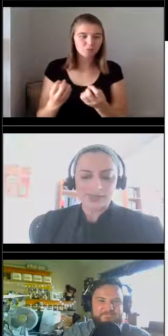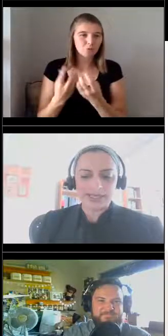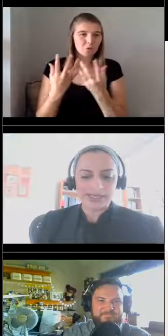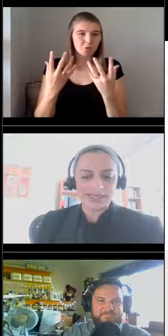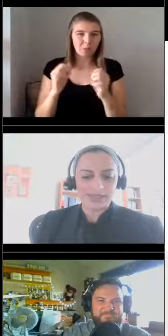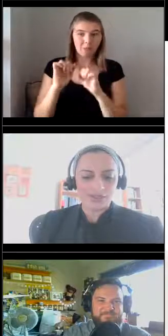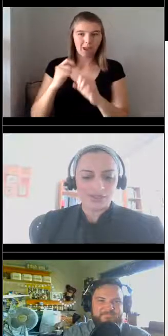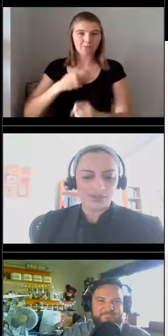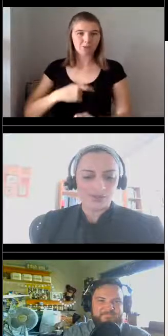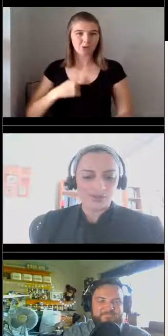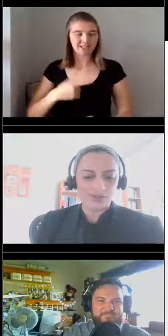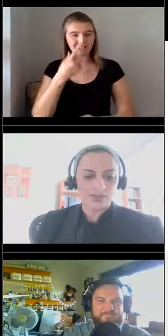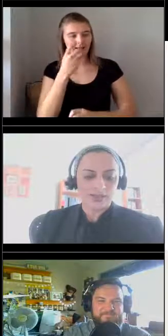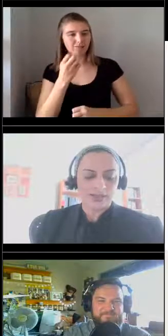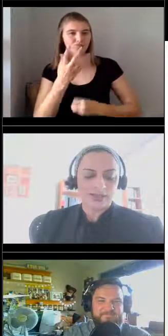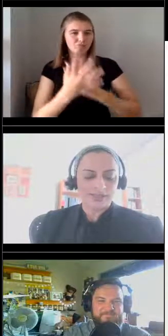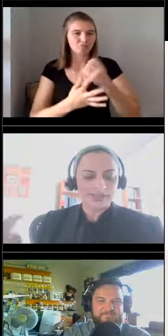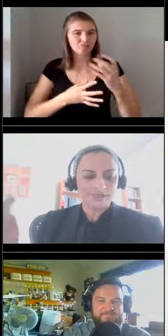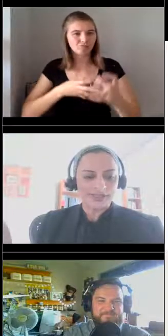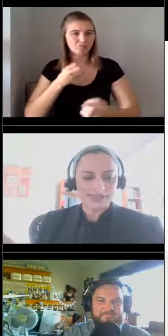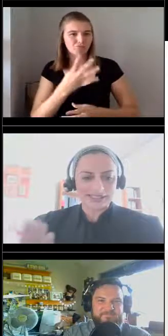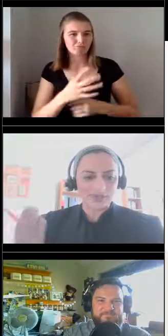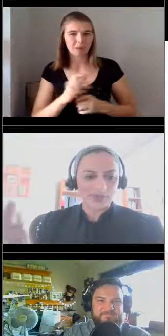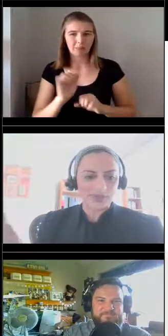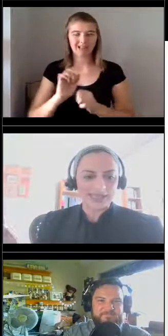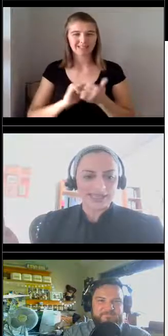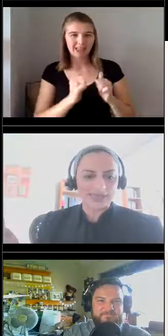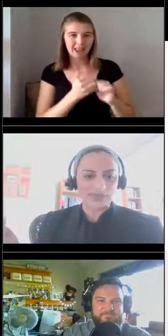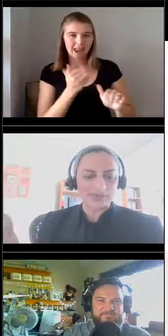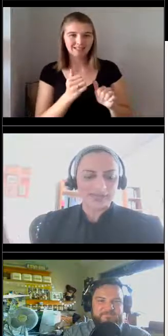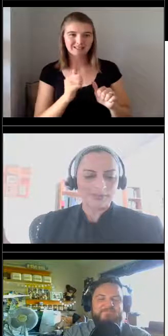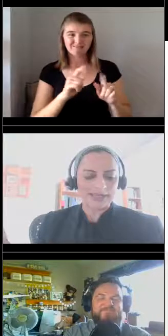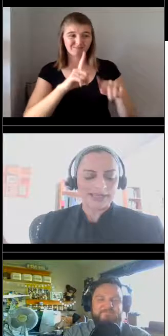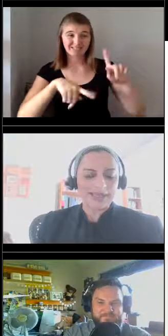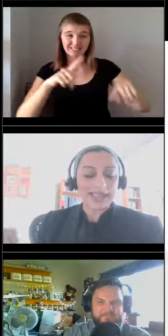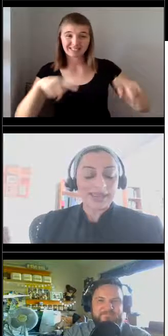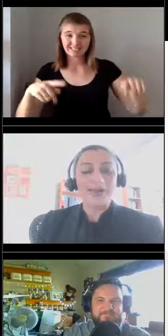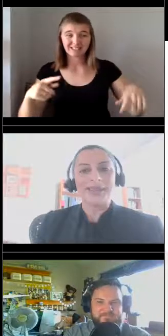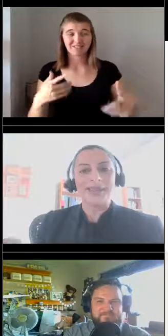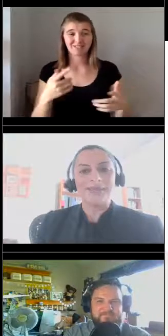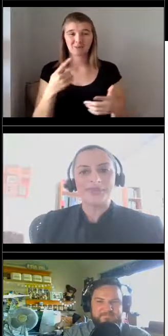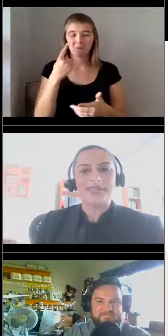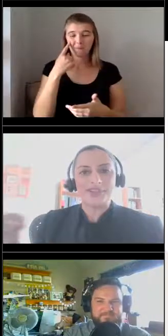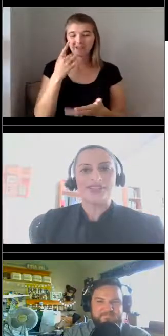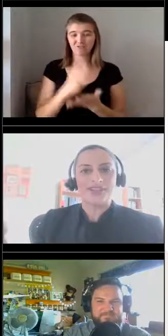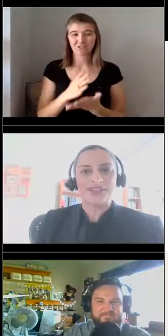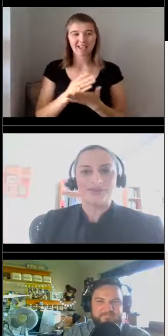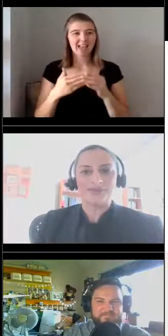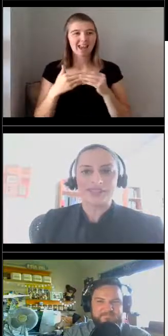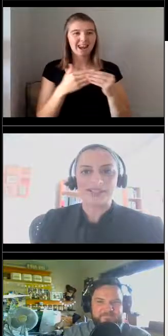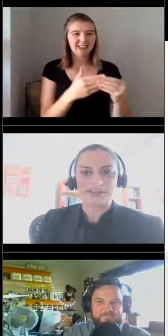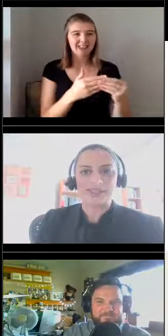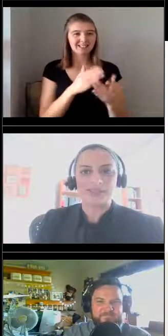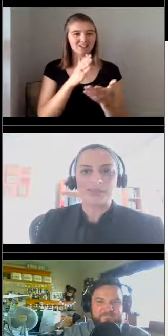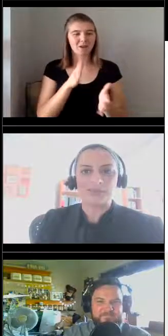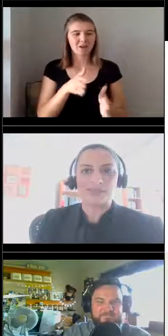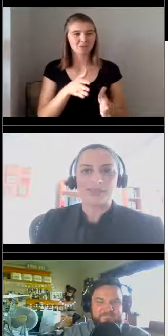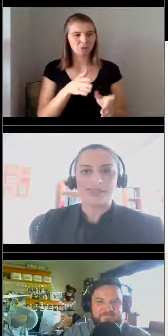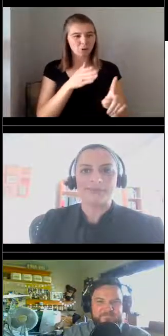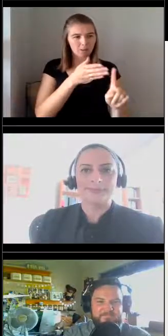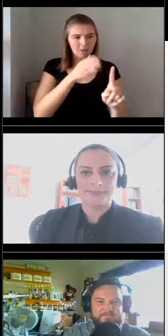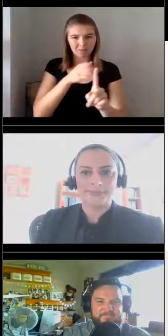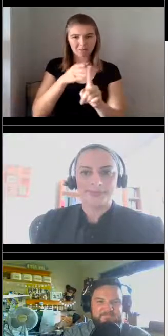say paying attention to the different styles around the table and enabling them to be the best version of themselves is